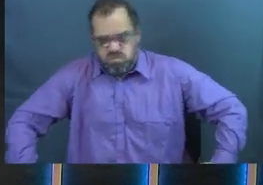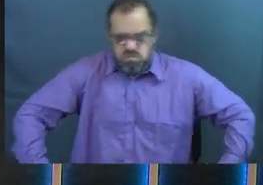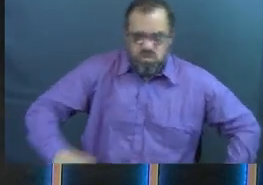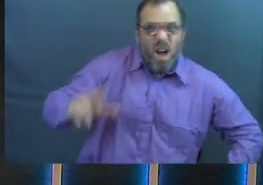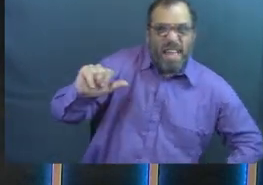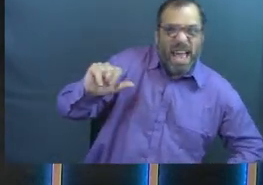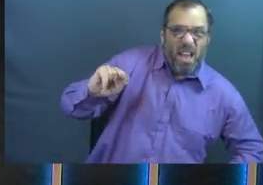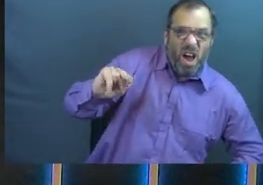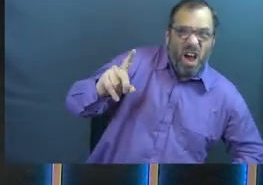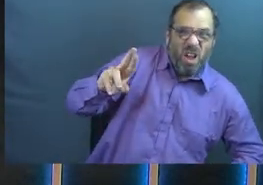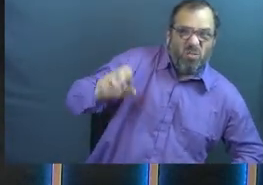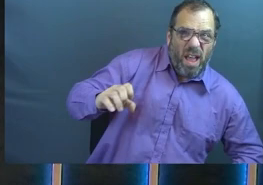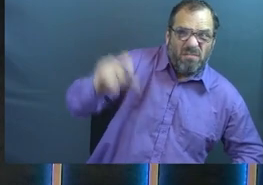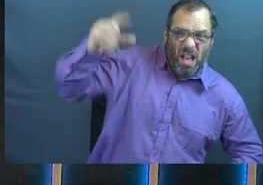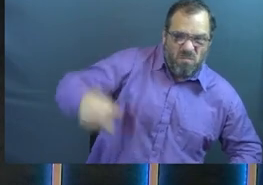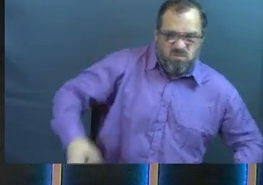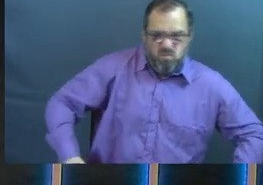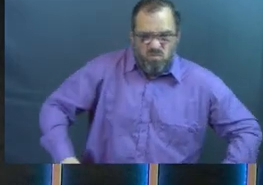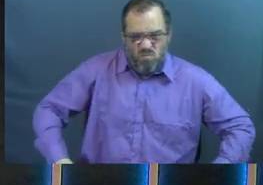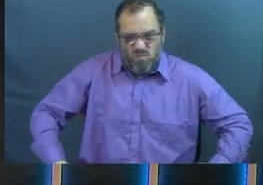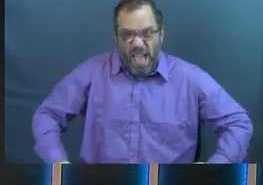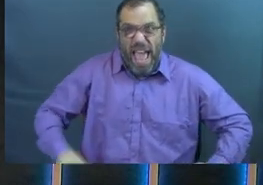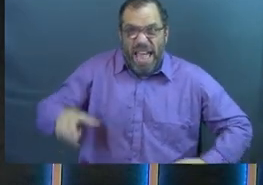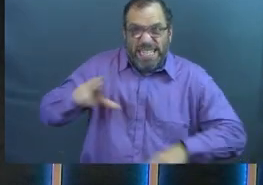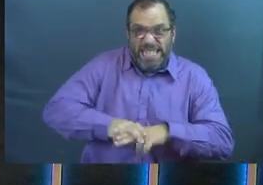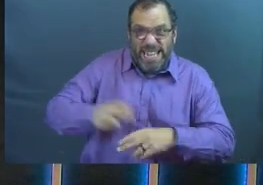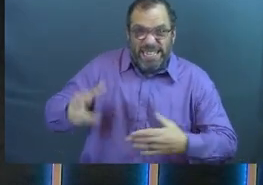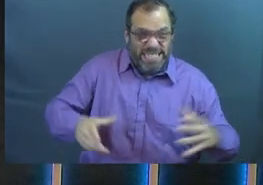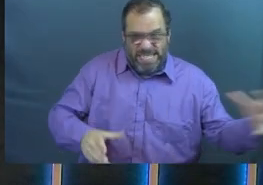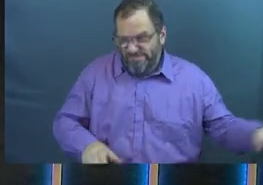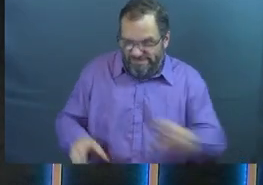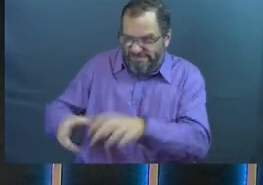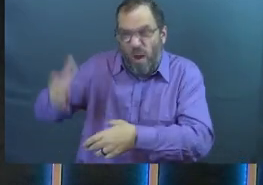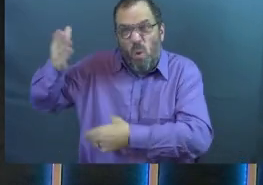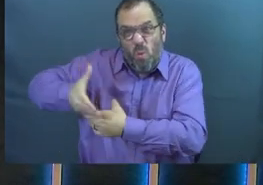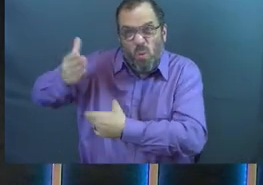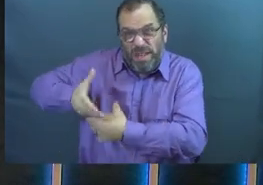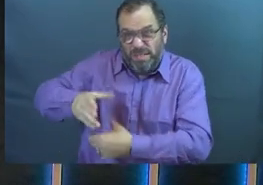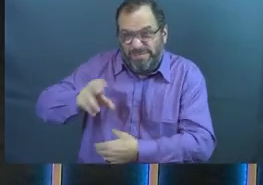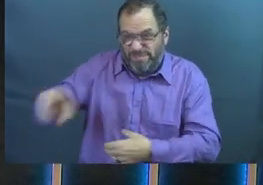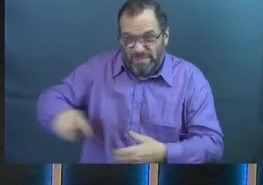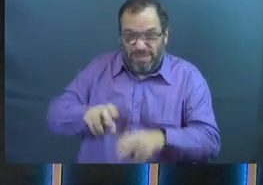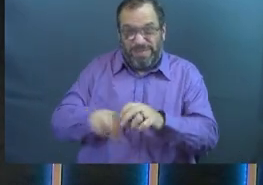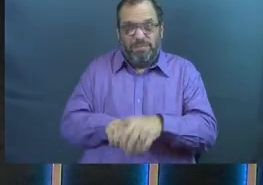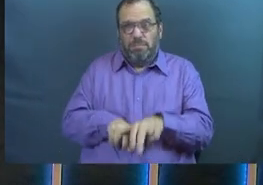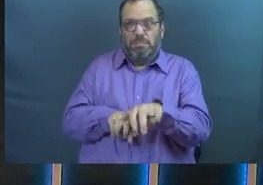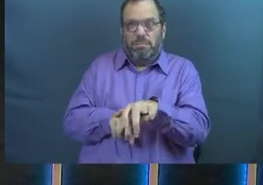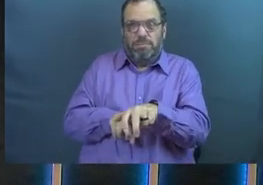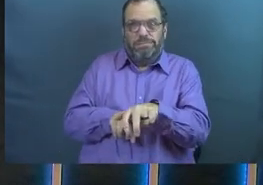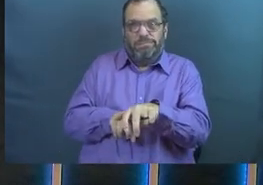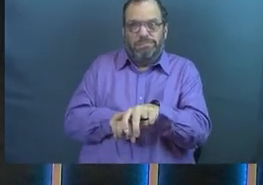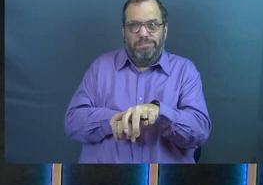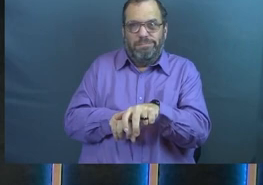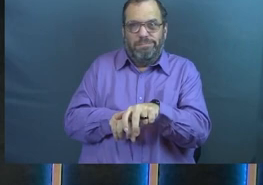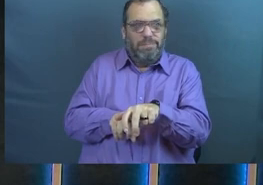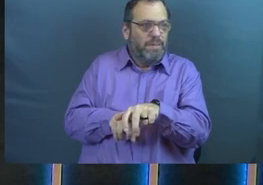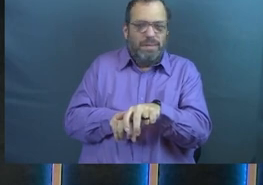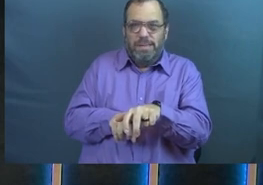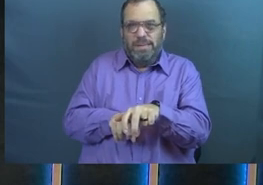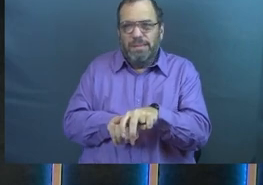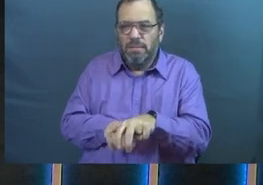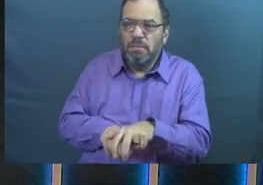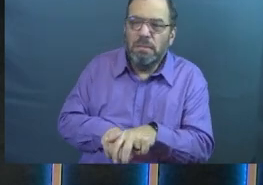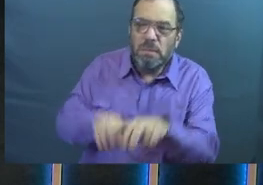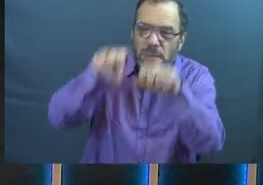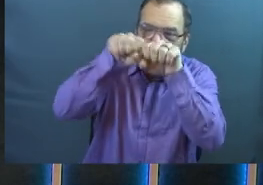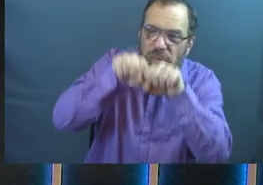you know what I mean? And he gets a window seat. They shove him into a window seat, like right in front of me. And you're like, how do you even